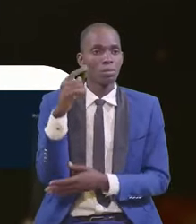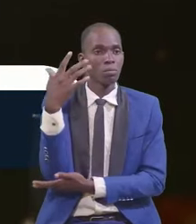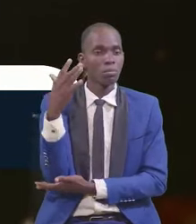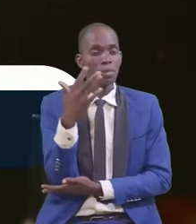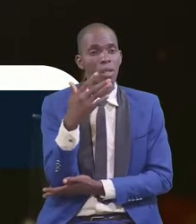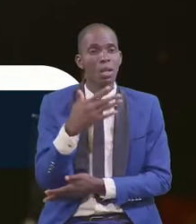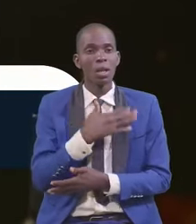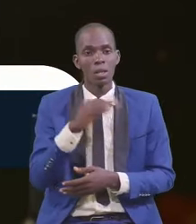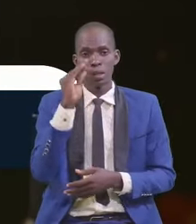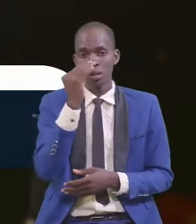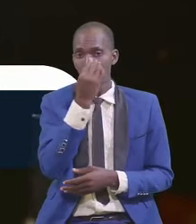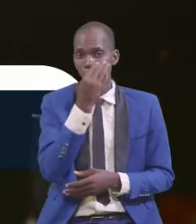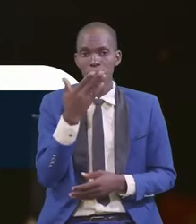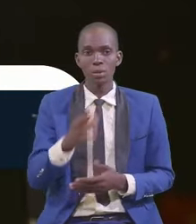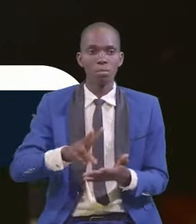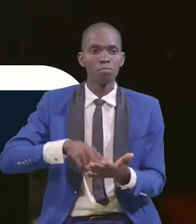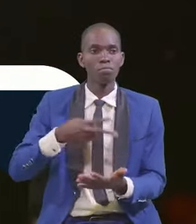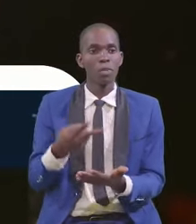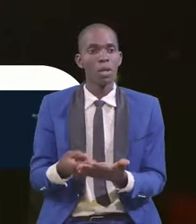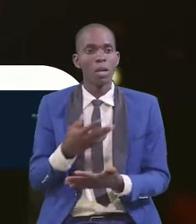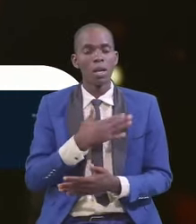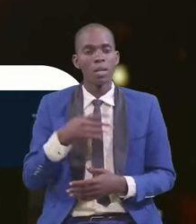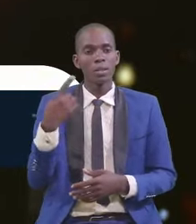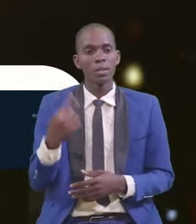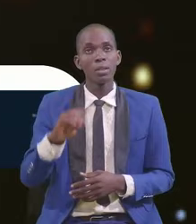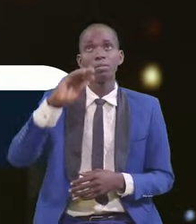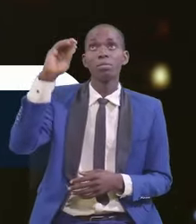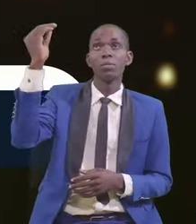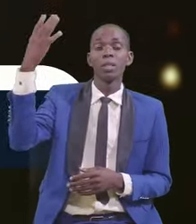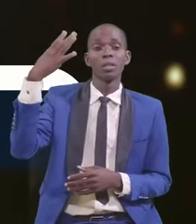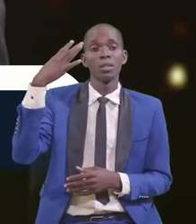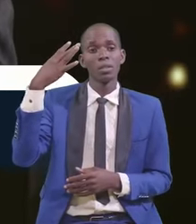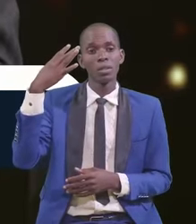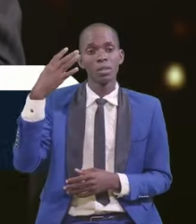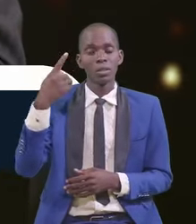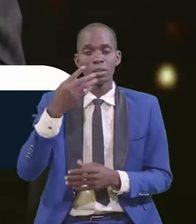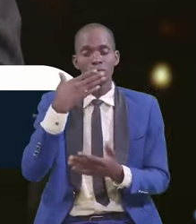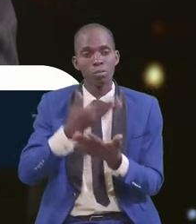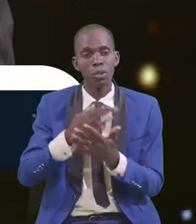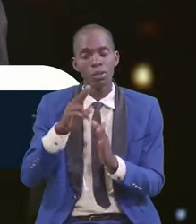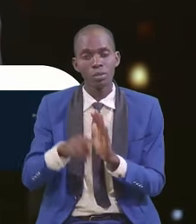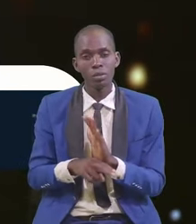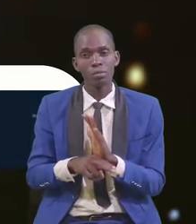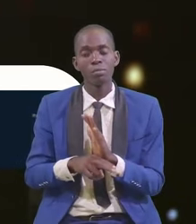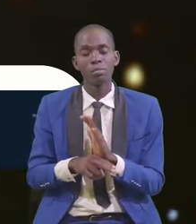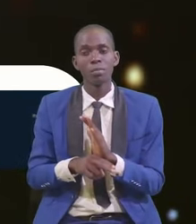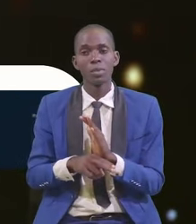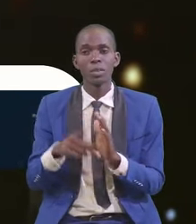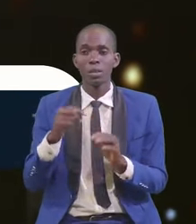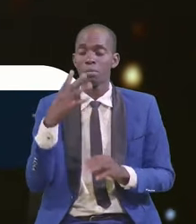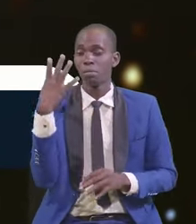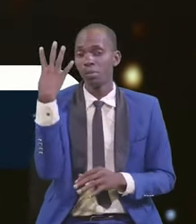flower thereof FES and the grace the goodness the